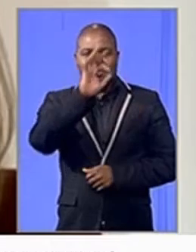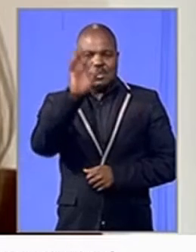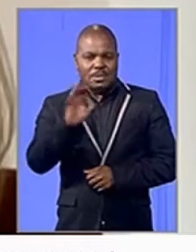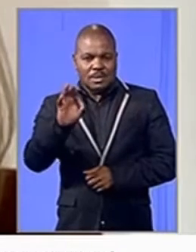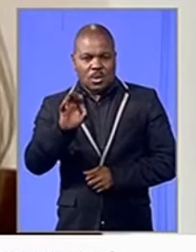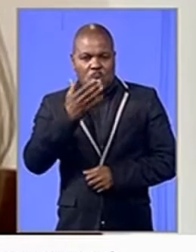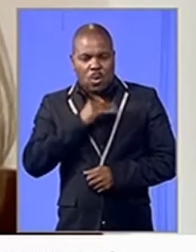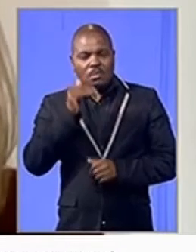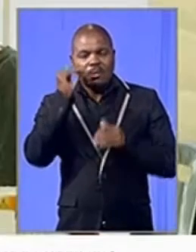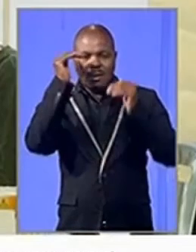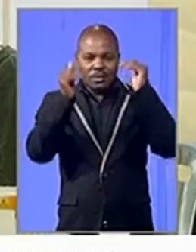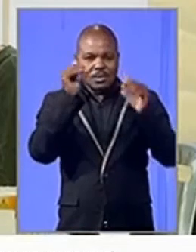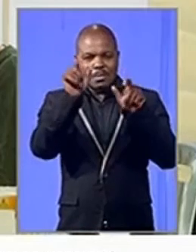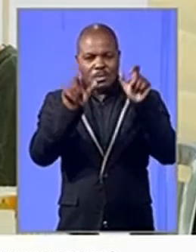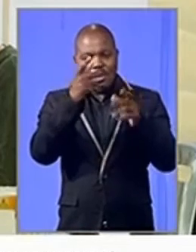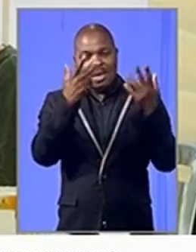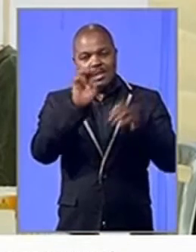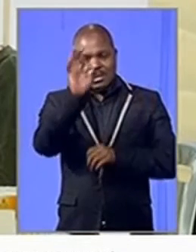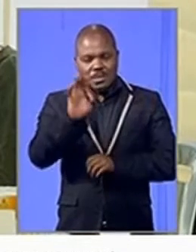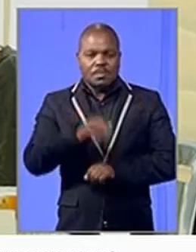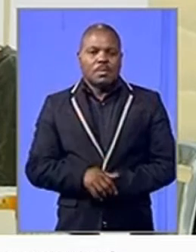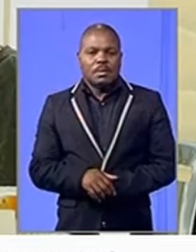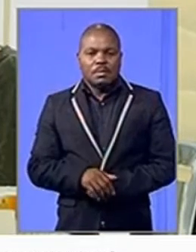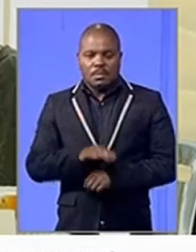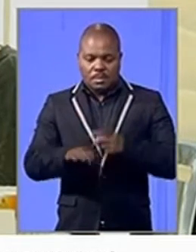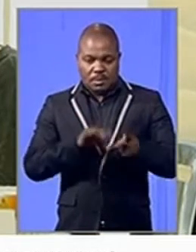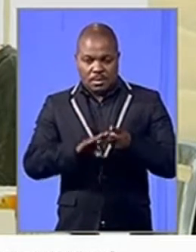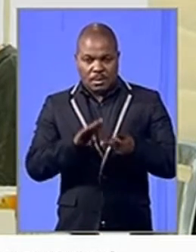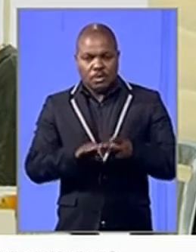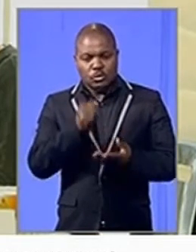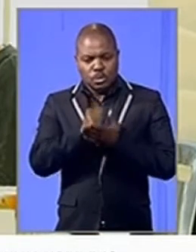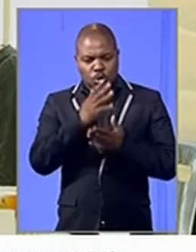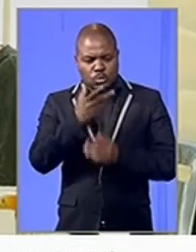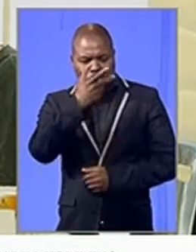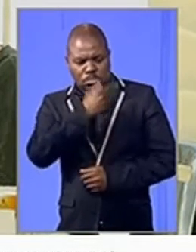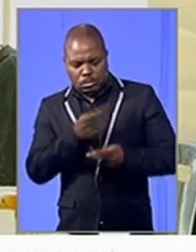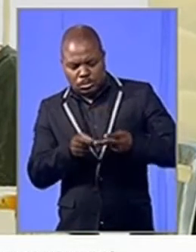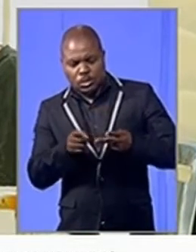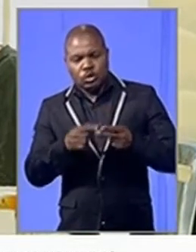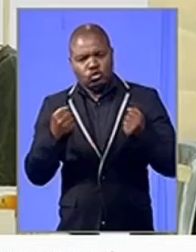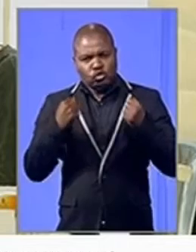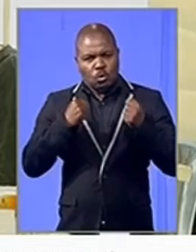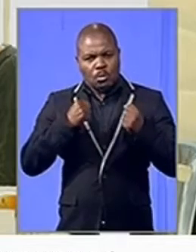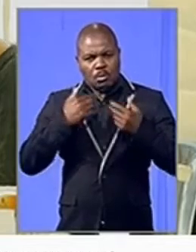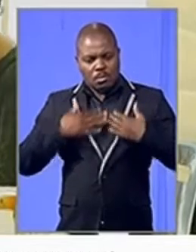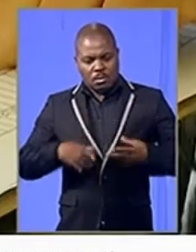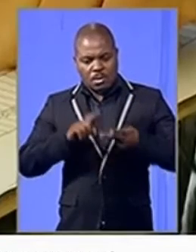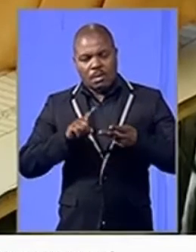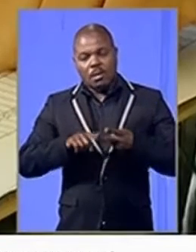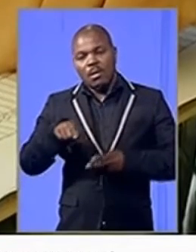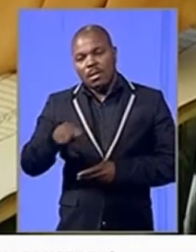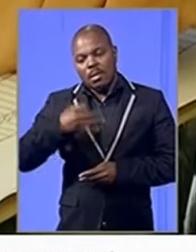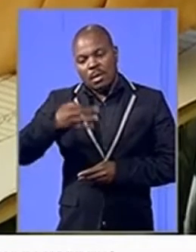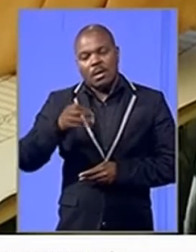the adult population. Lenaneo la go tlaleletsa ka moento wa go matlafatsa masole a mmele kgotsa moento wa boraro wa Pfizer go